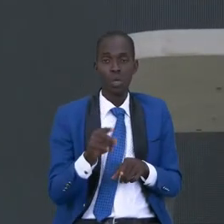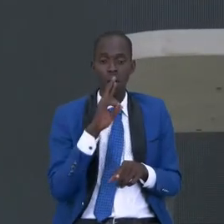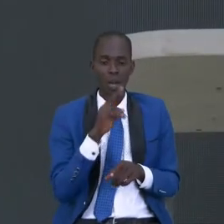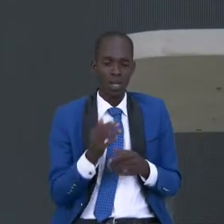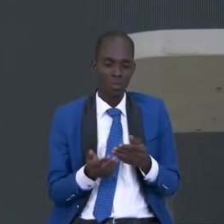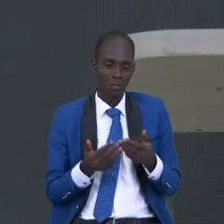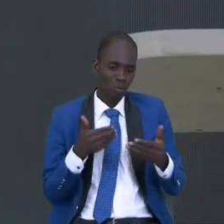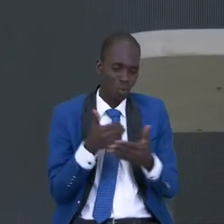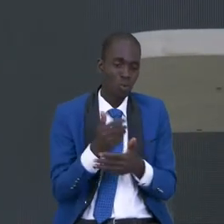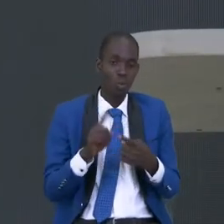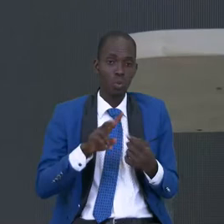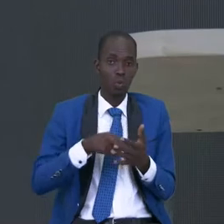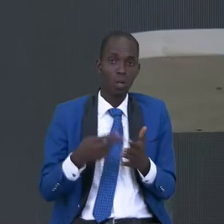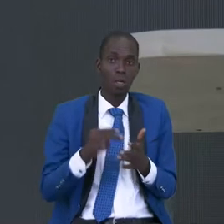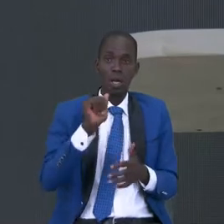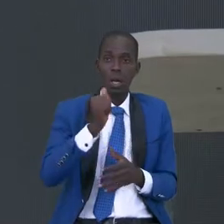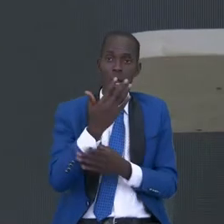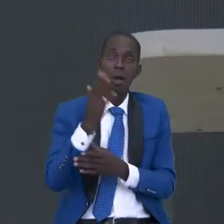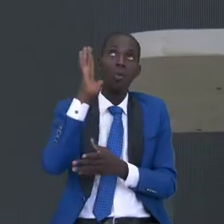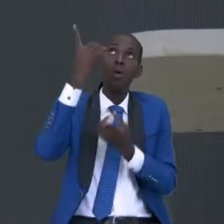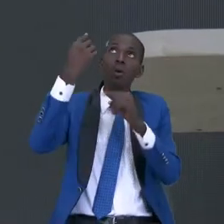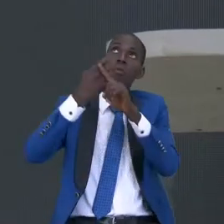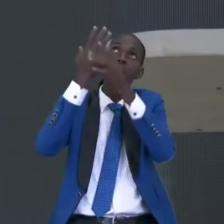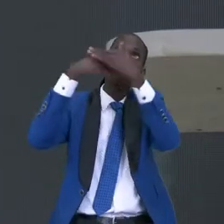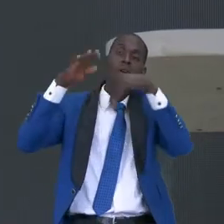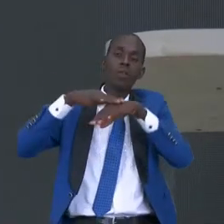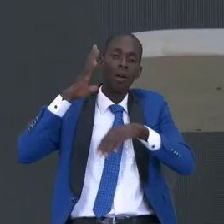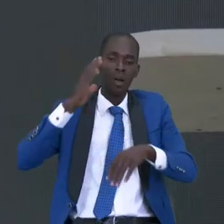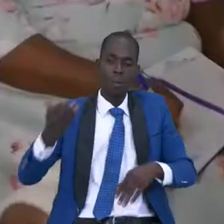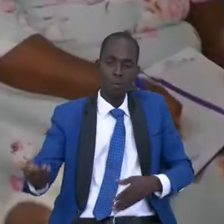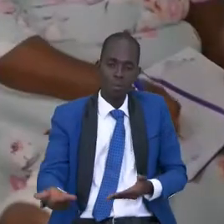a hand will come from heaven and pick you up.